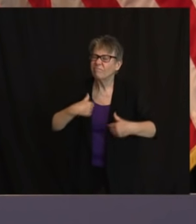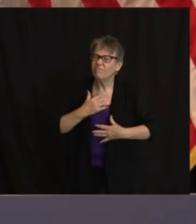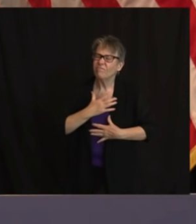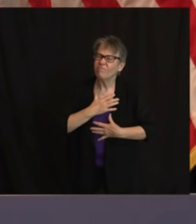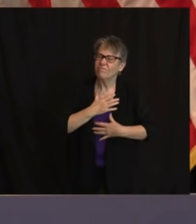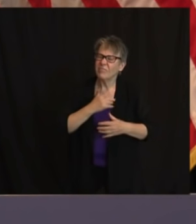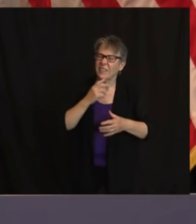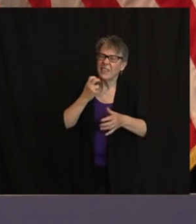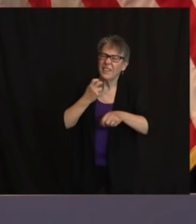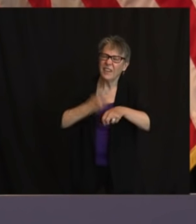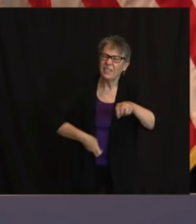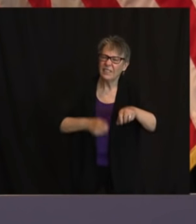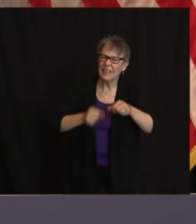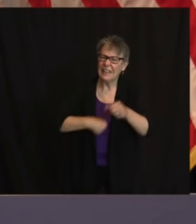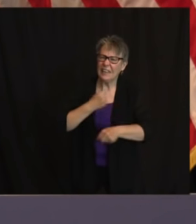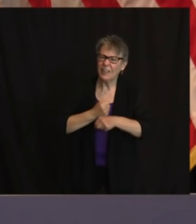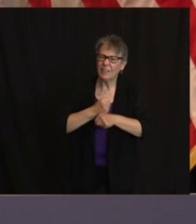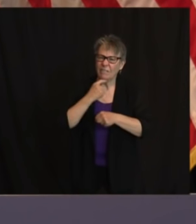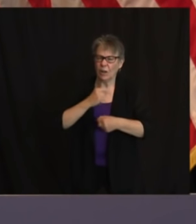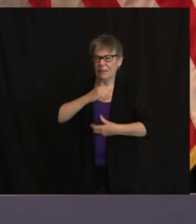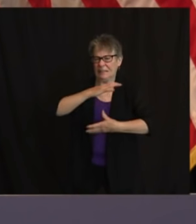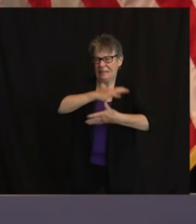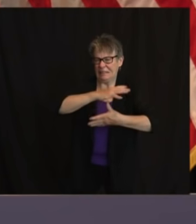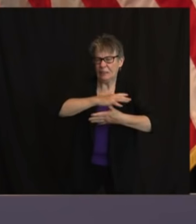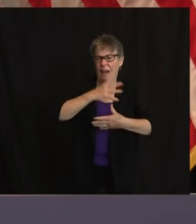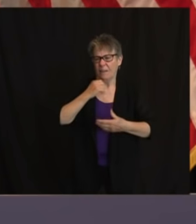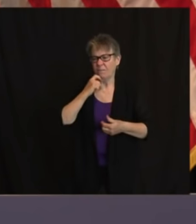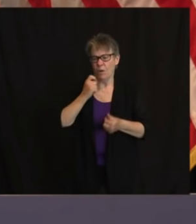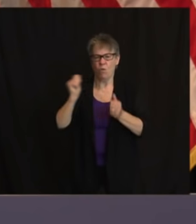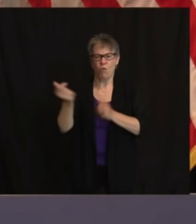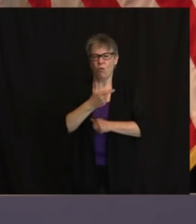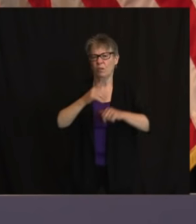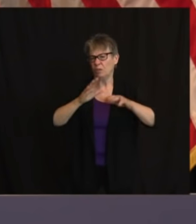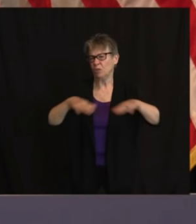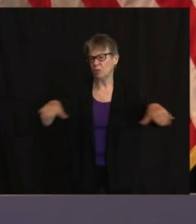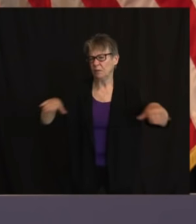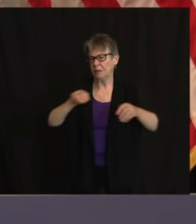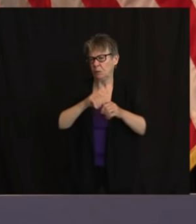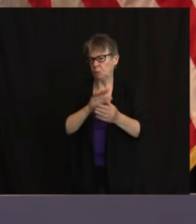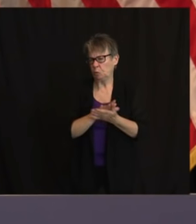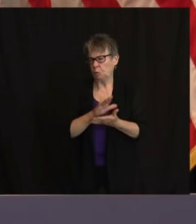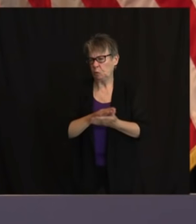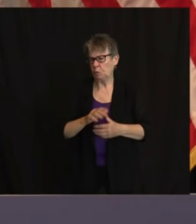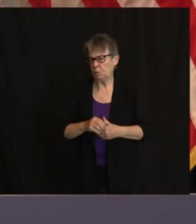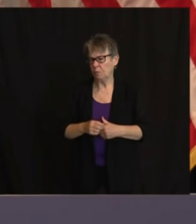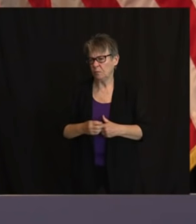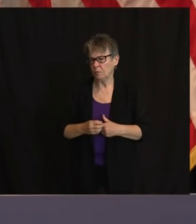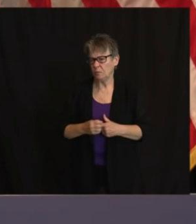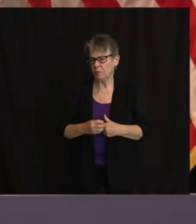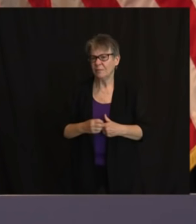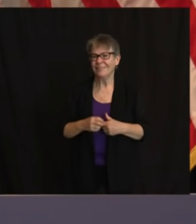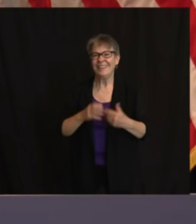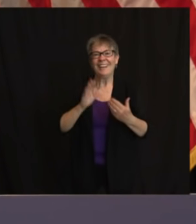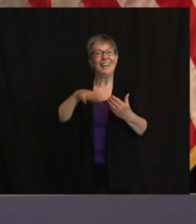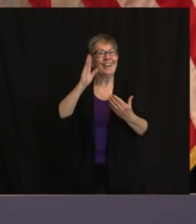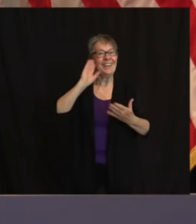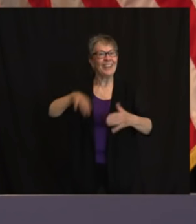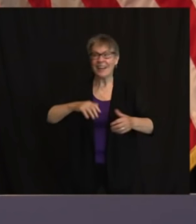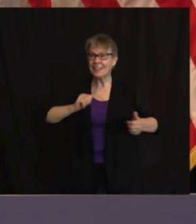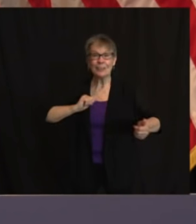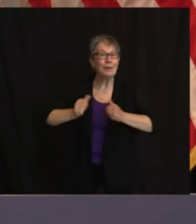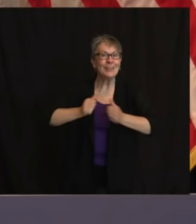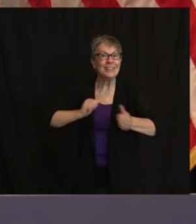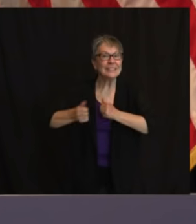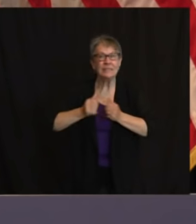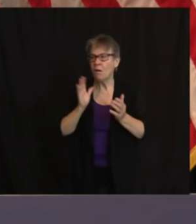who participate in something after school, particularly sports, it's not what any of us signed up for. And so it's